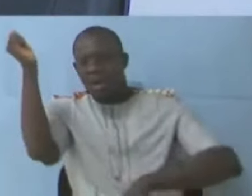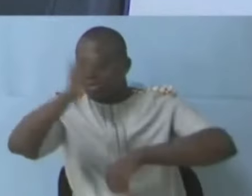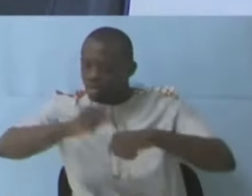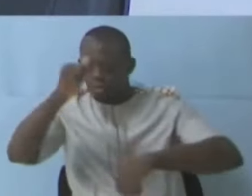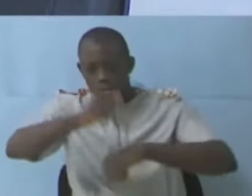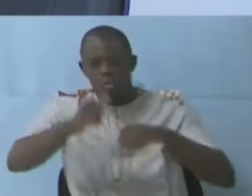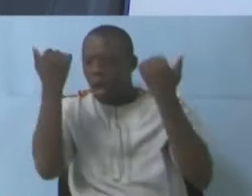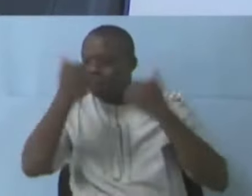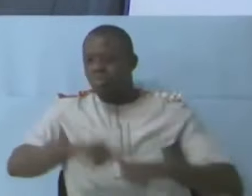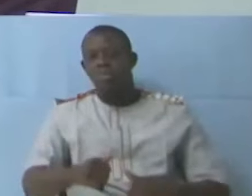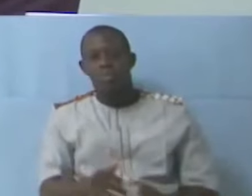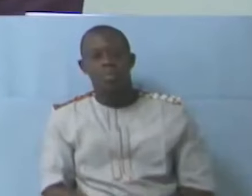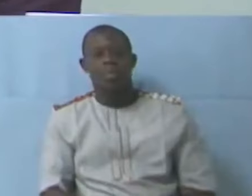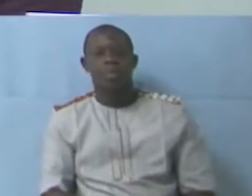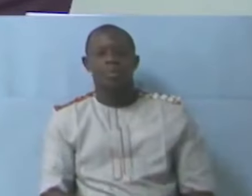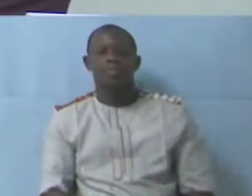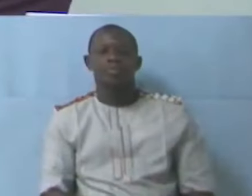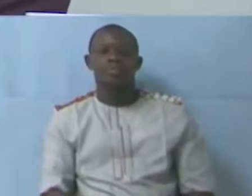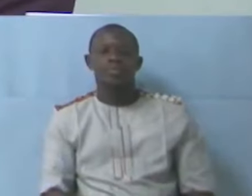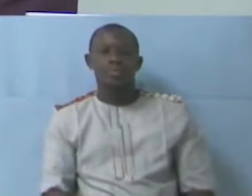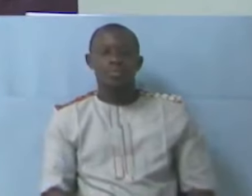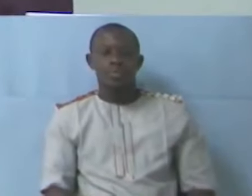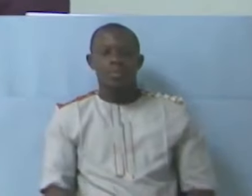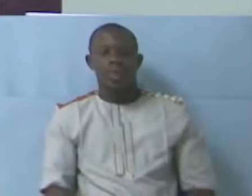that the culture in this army that